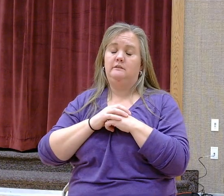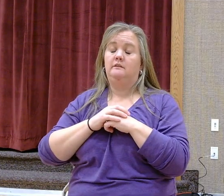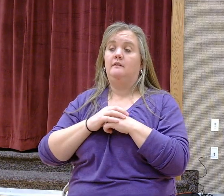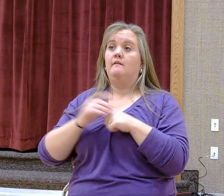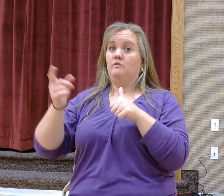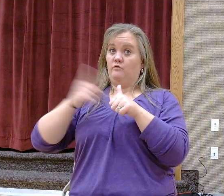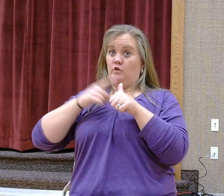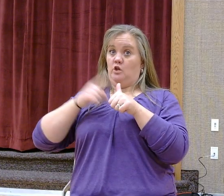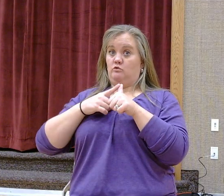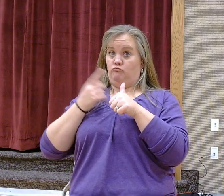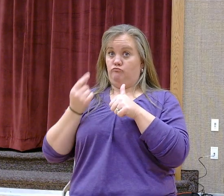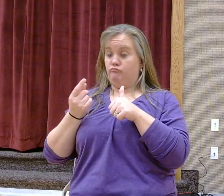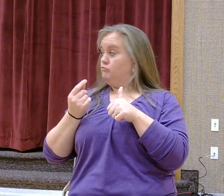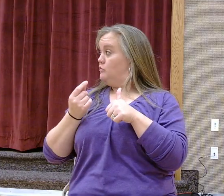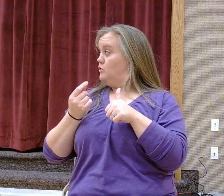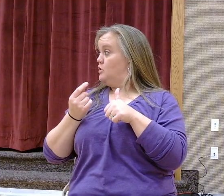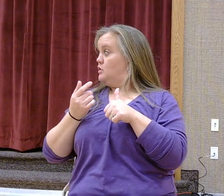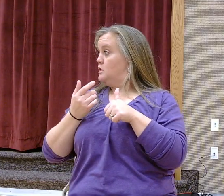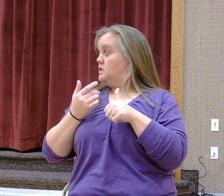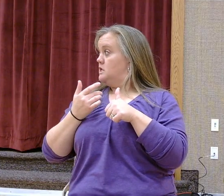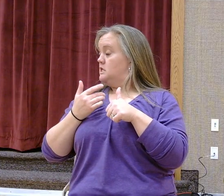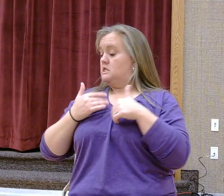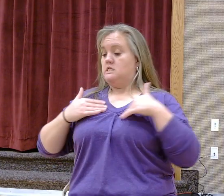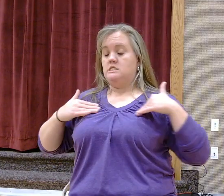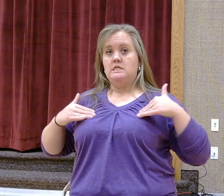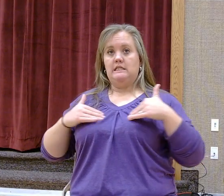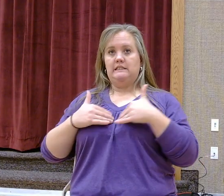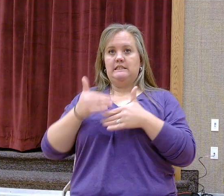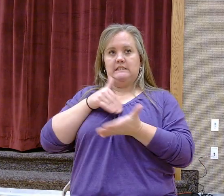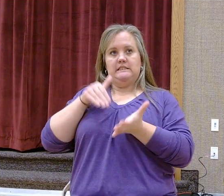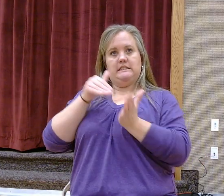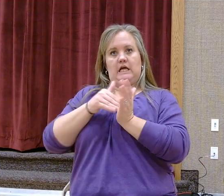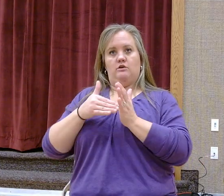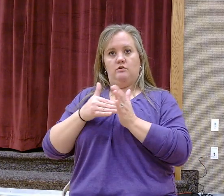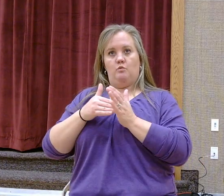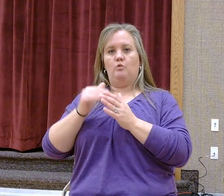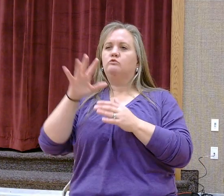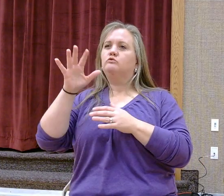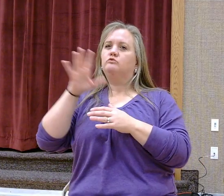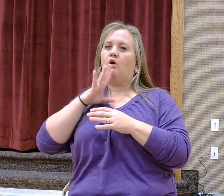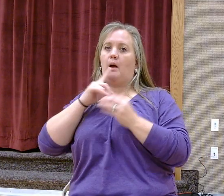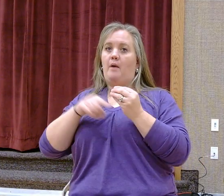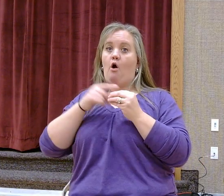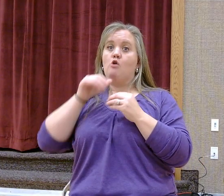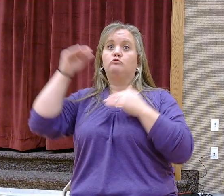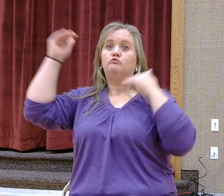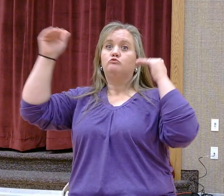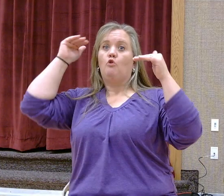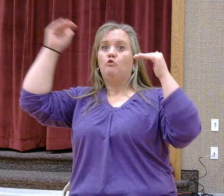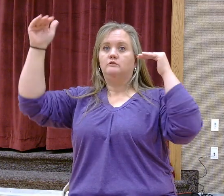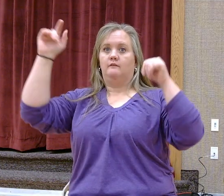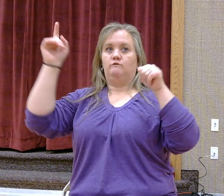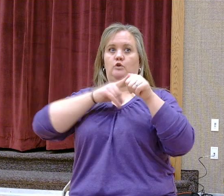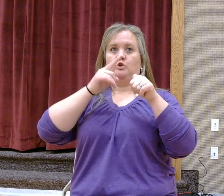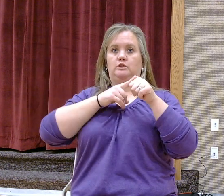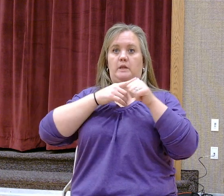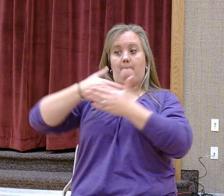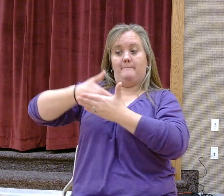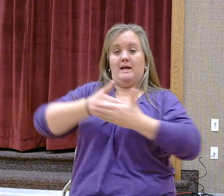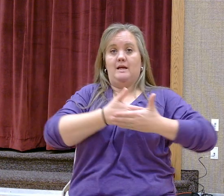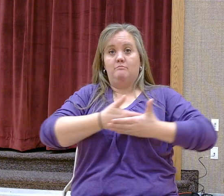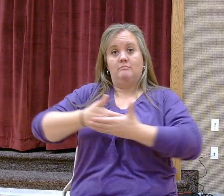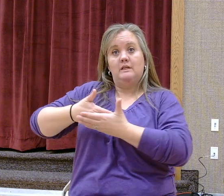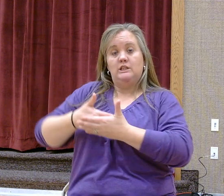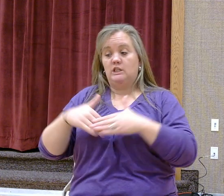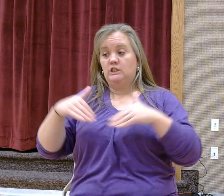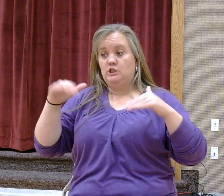is to find, you want to place your hands in the center of the chest. We'll talk about adults first. Infants are different, and children are